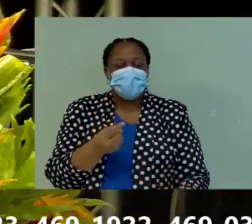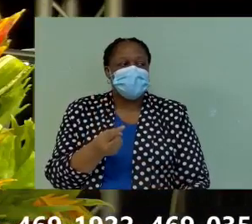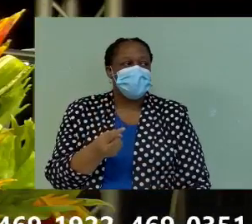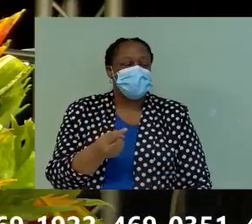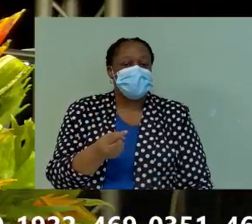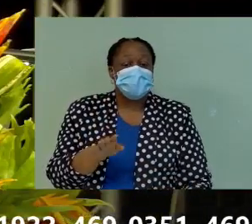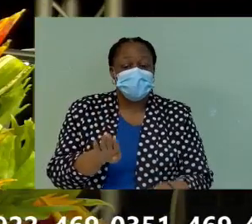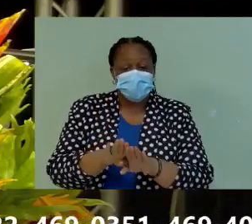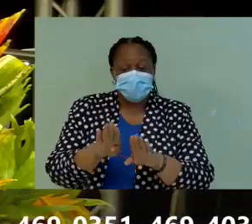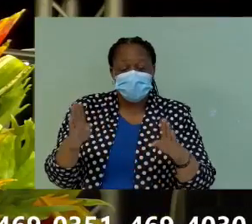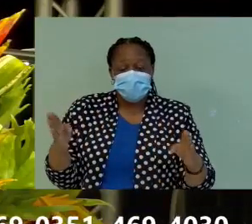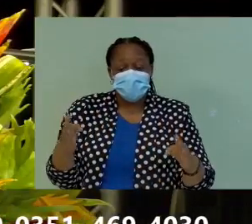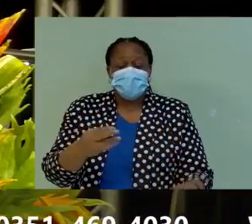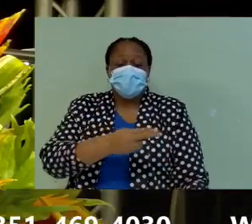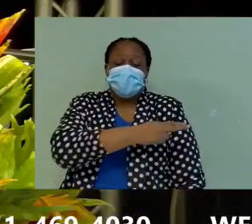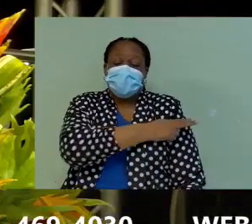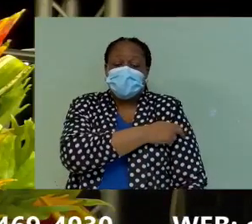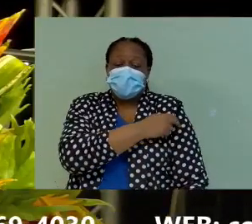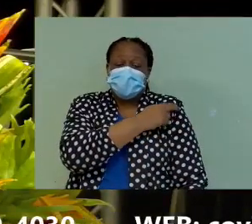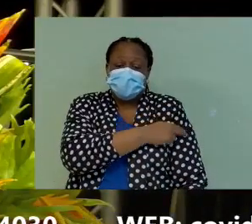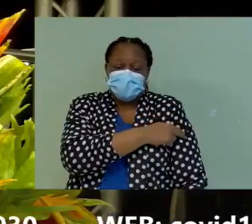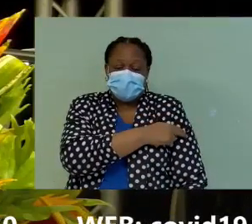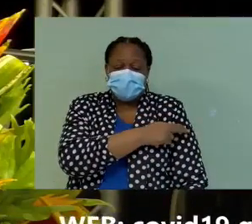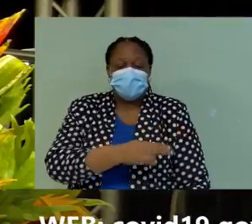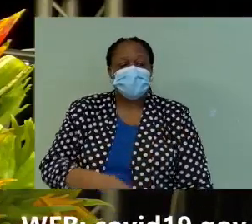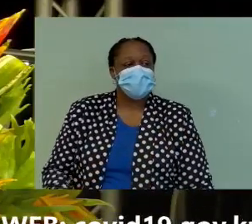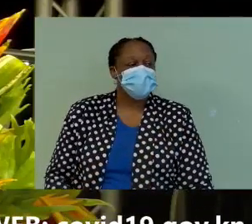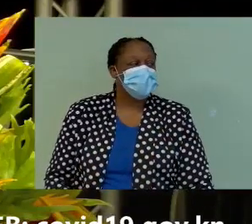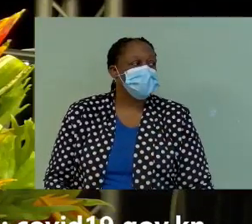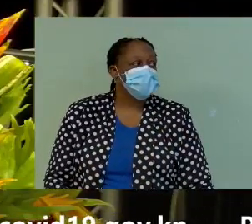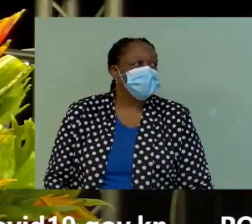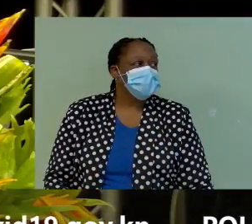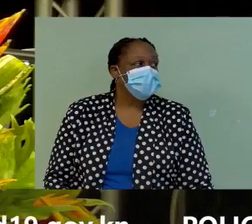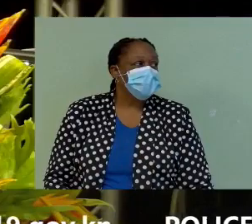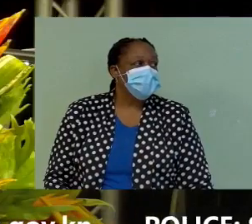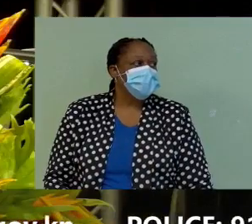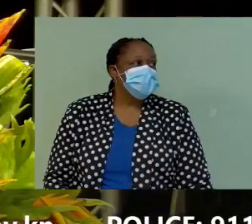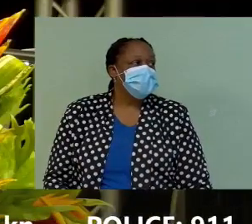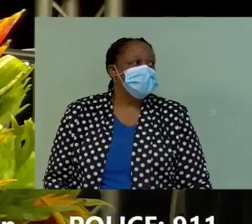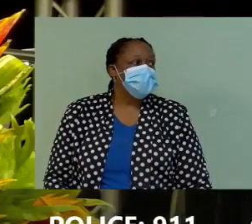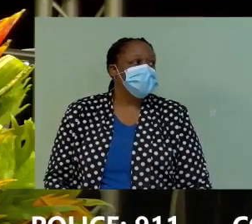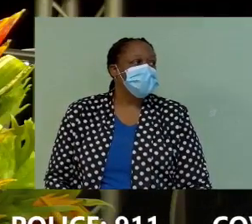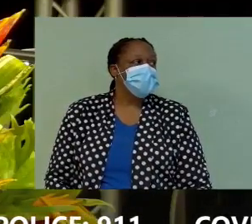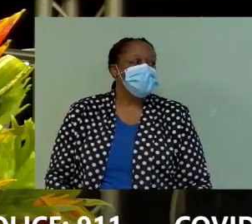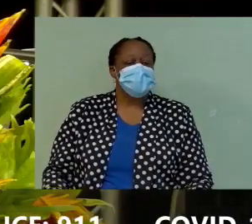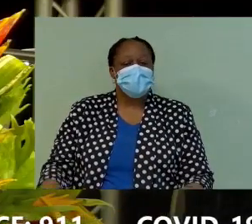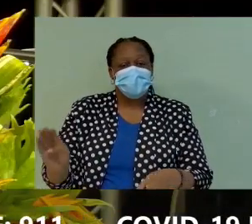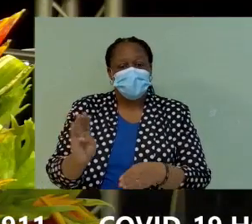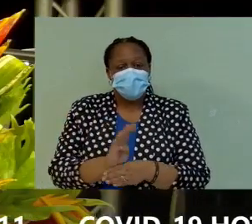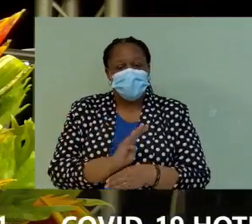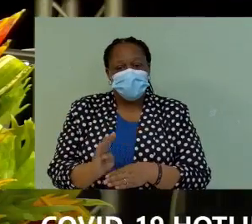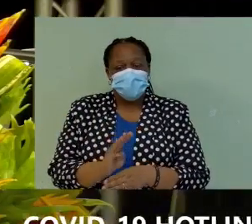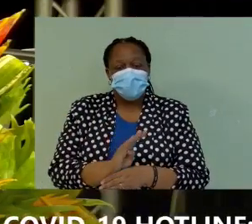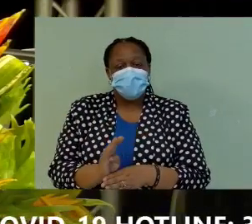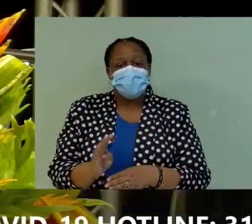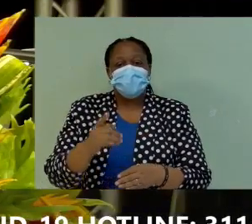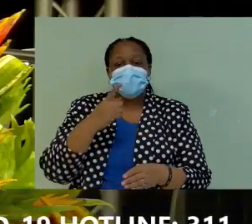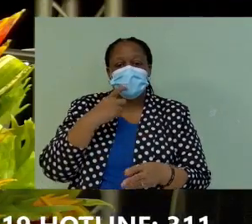open: hospitals and medical facilities, businesses licensed to operate as security